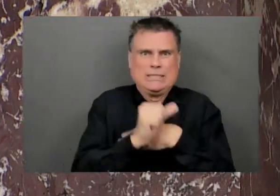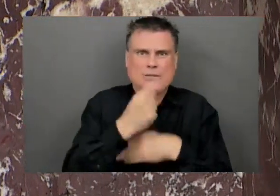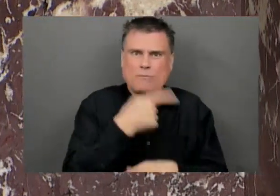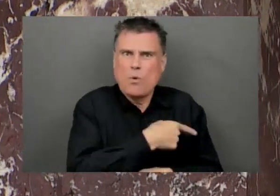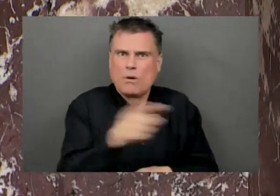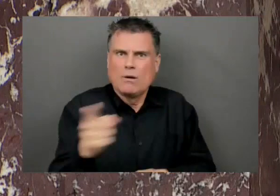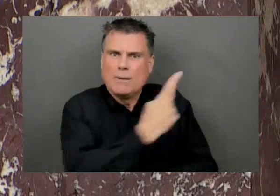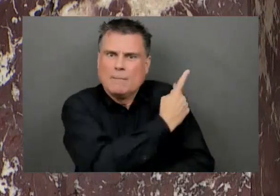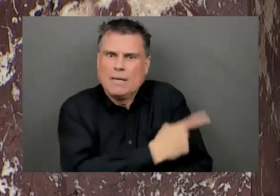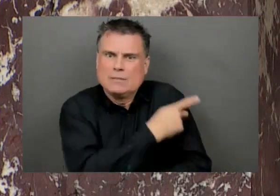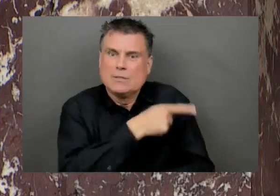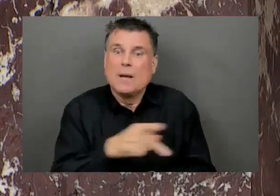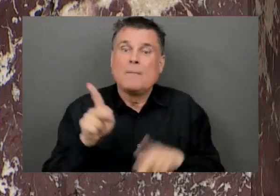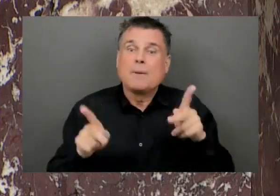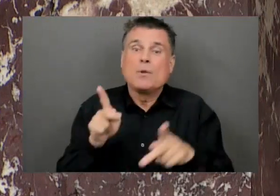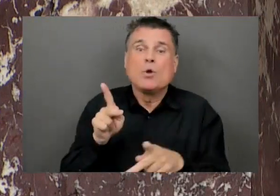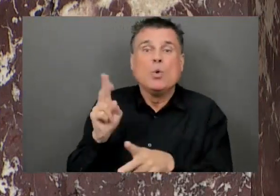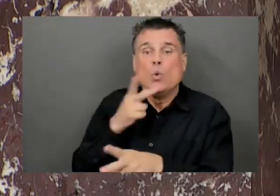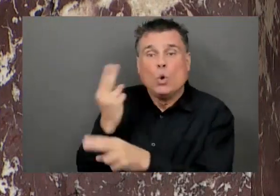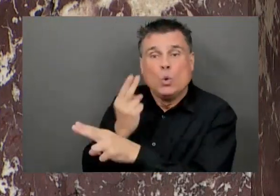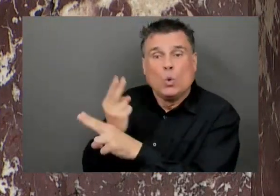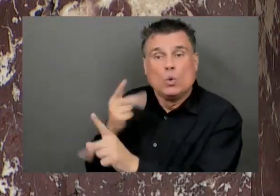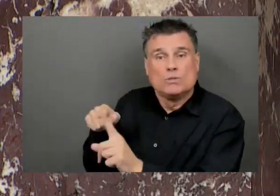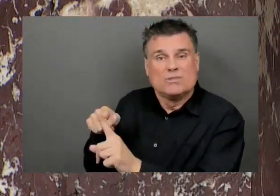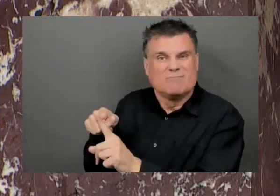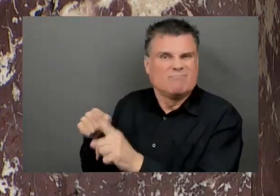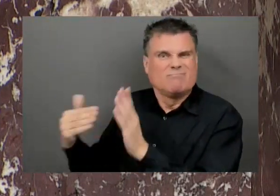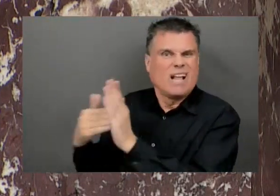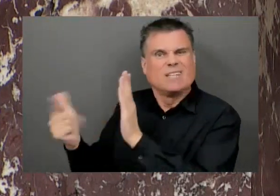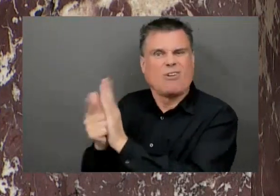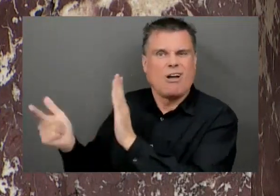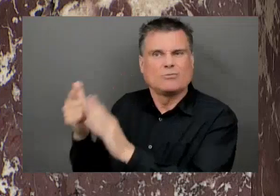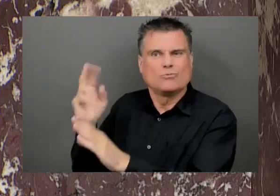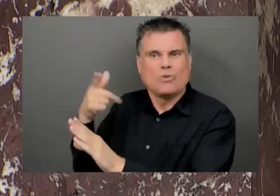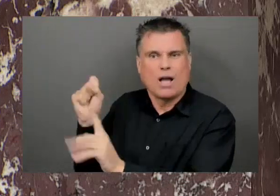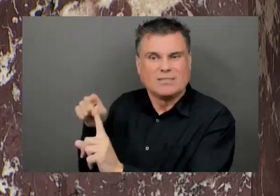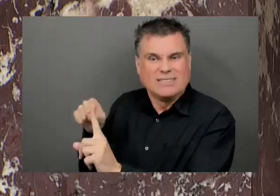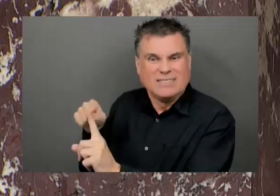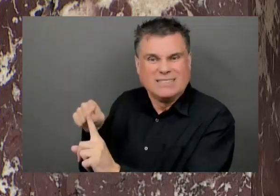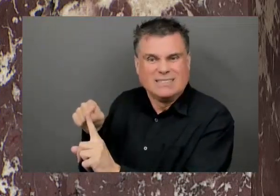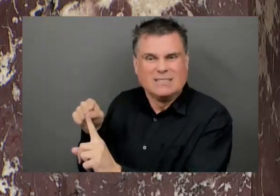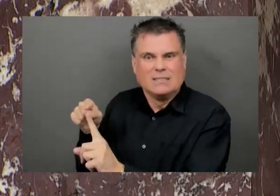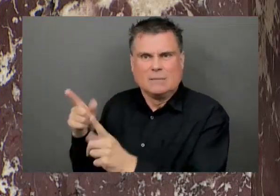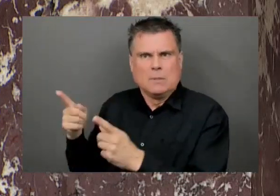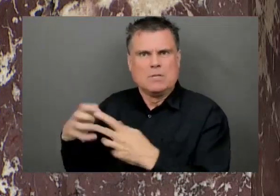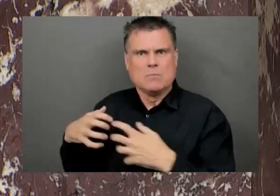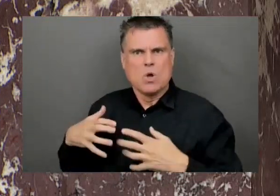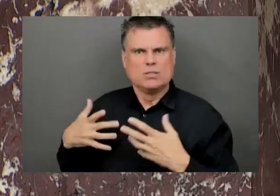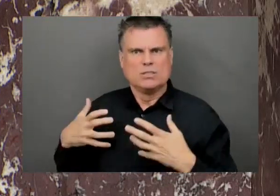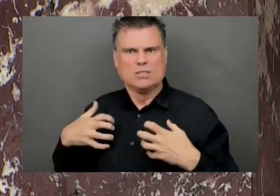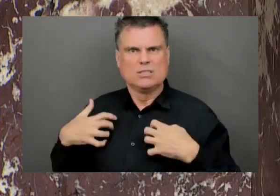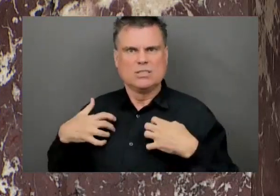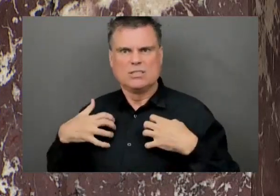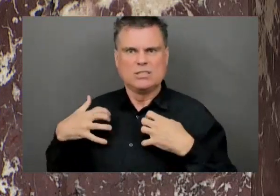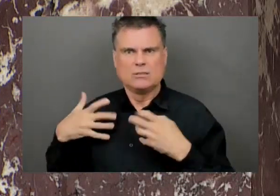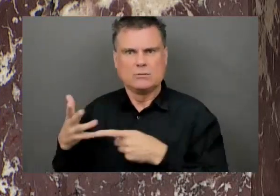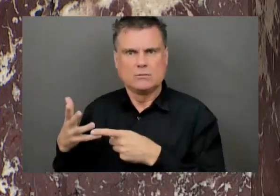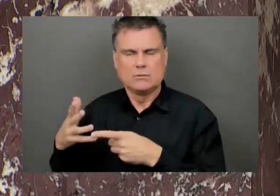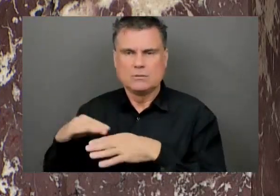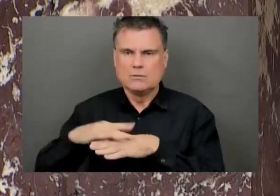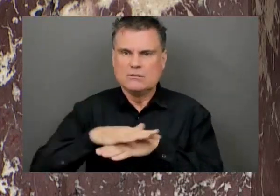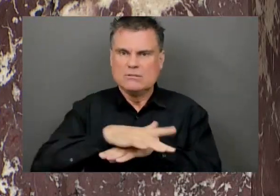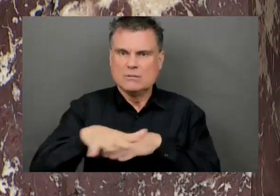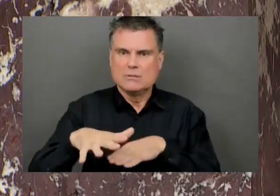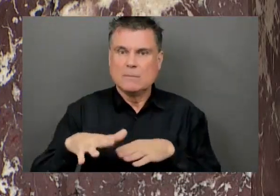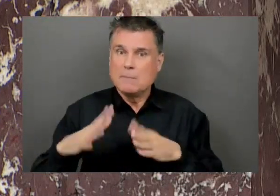become volatile and a danger to nurses and fellow patients in shared rooms. As BC Nurses